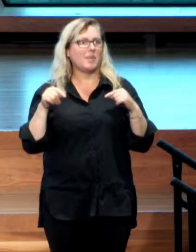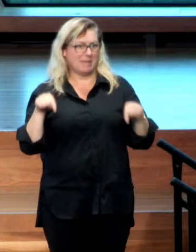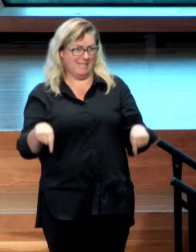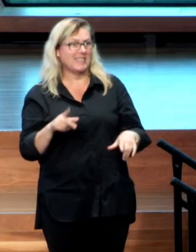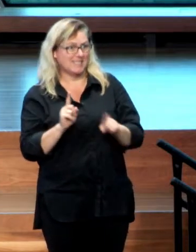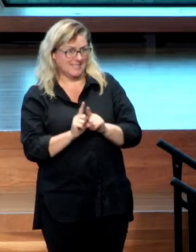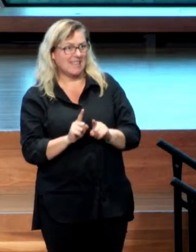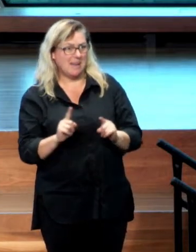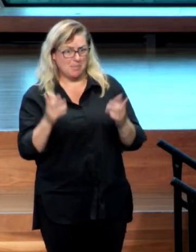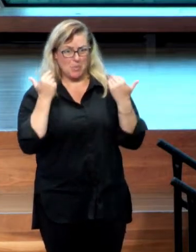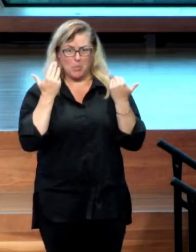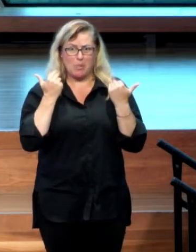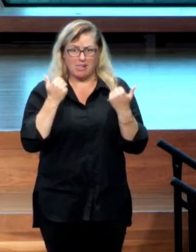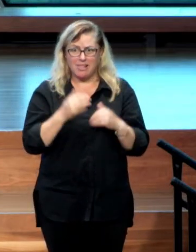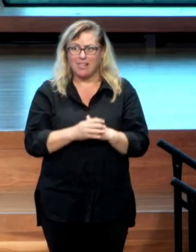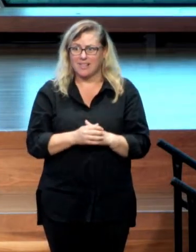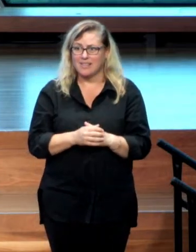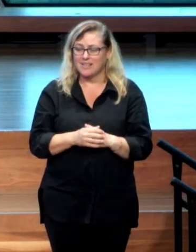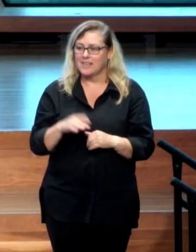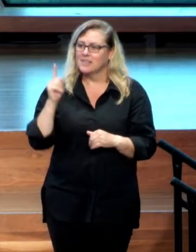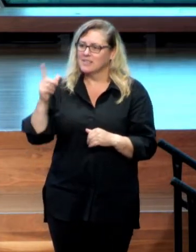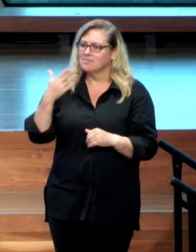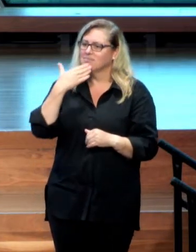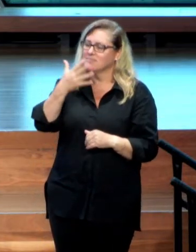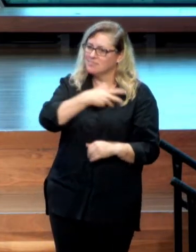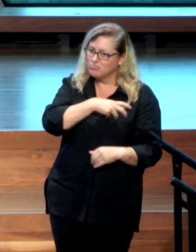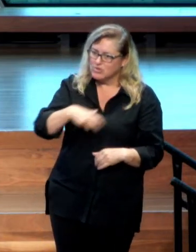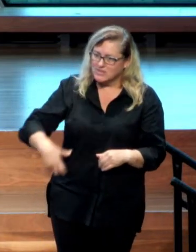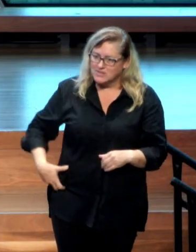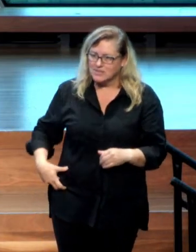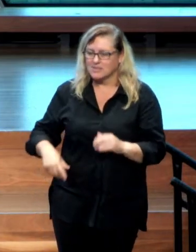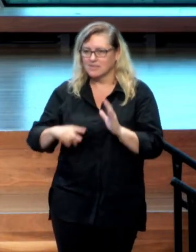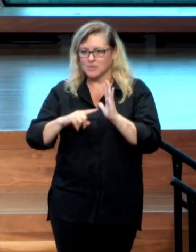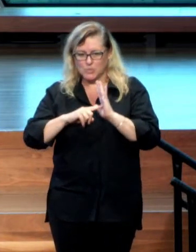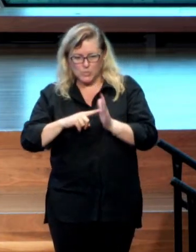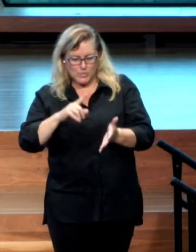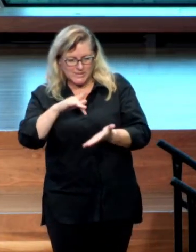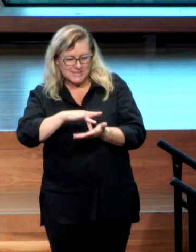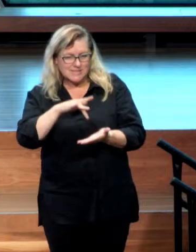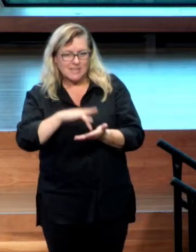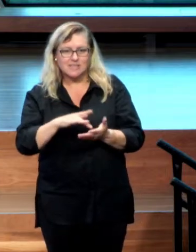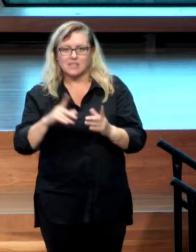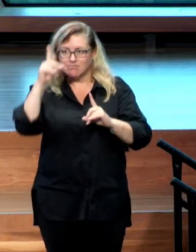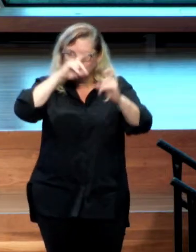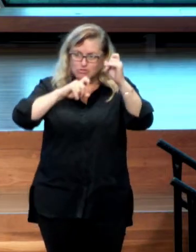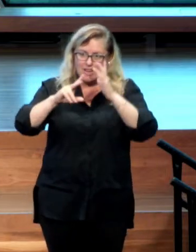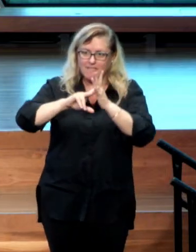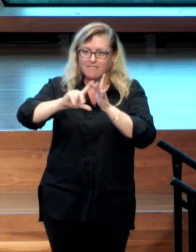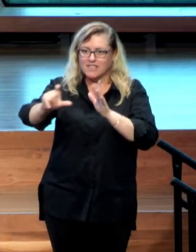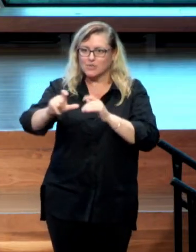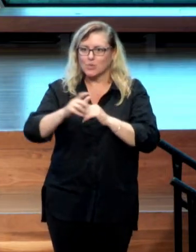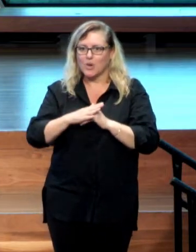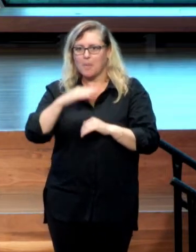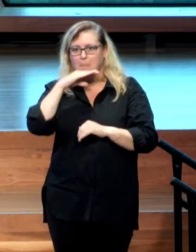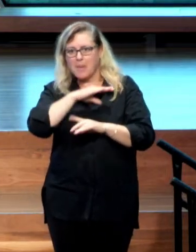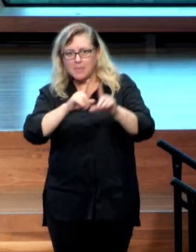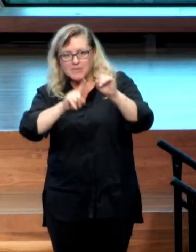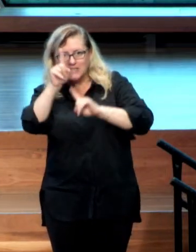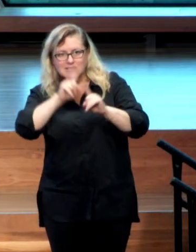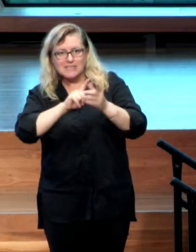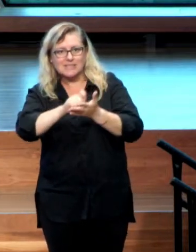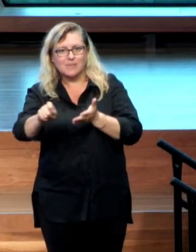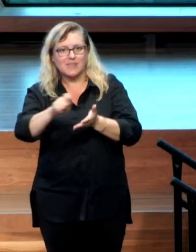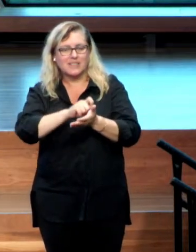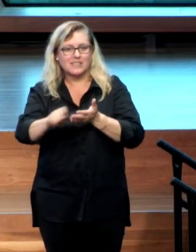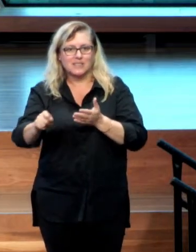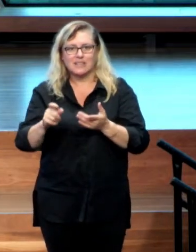cool. Thank you to the Premier, to the Wheeler Centre, to Creative Victoria, to Melbourne City of Literature, and